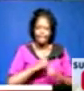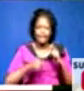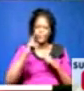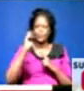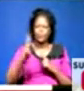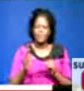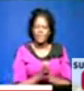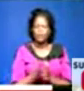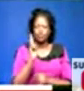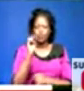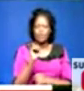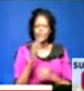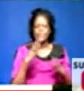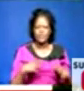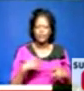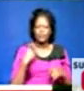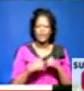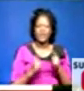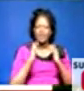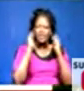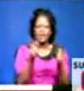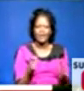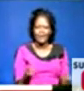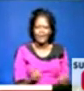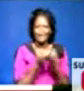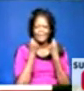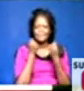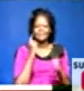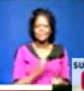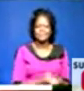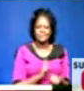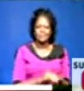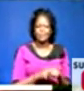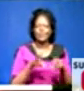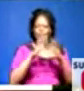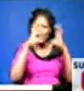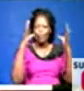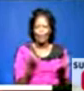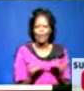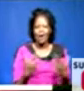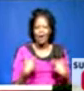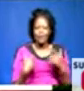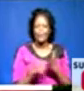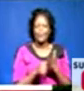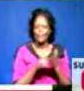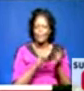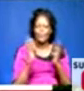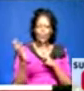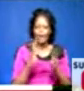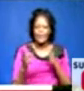United Nations Persons of the Year Award is happening at a time when the world is in the wake of the climate action, with